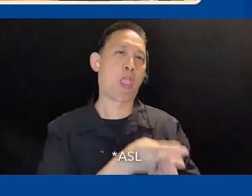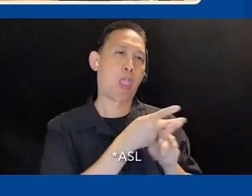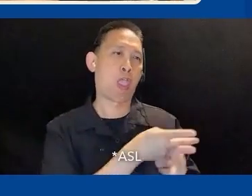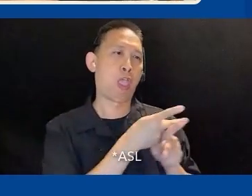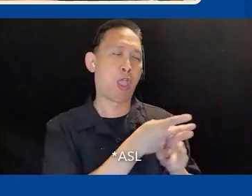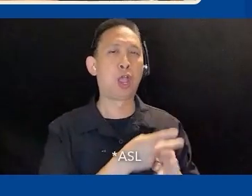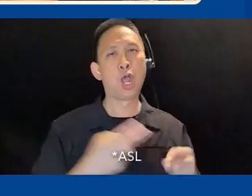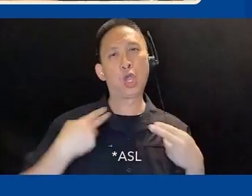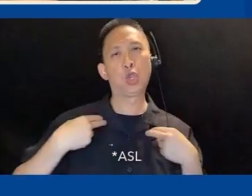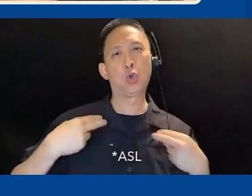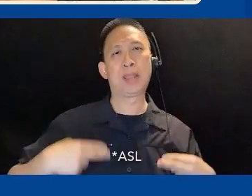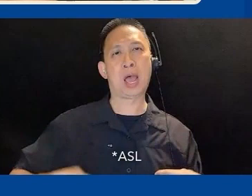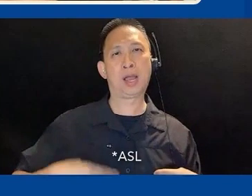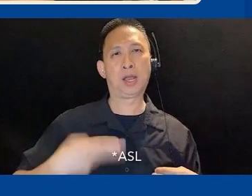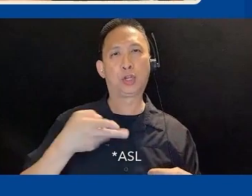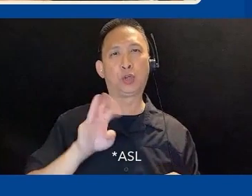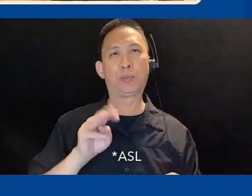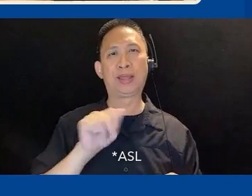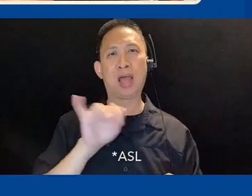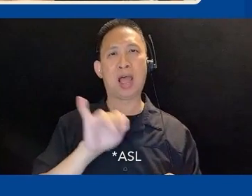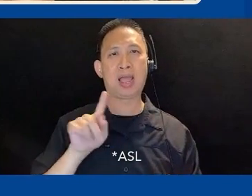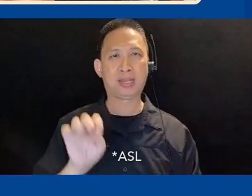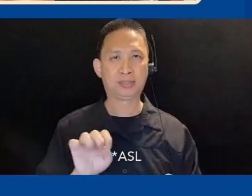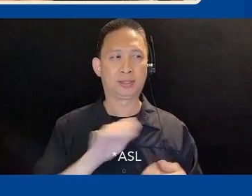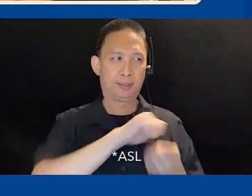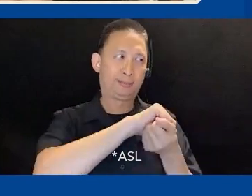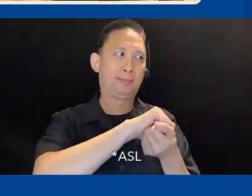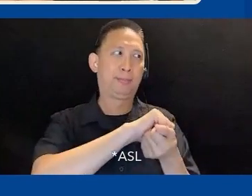from her perspective. It was very much,